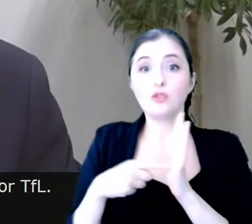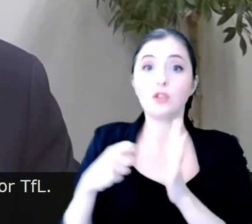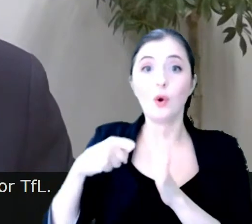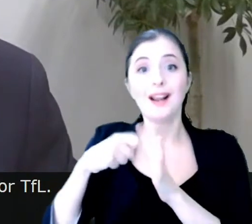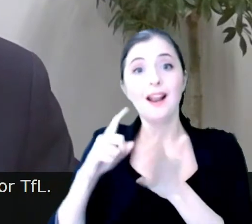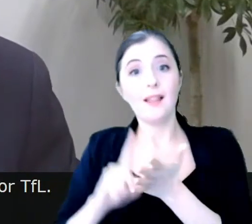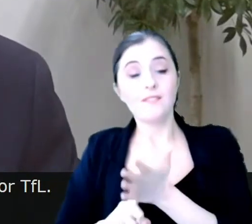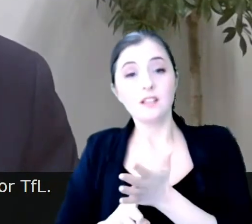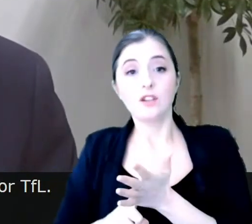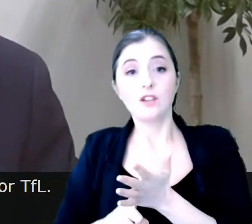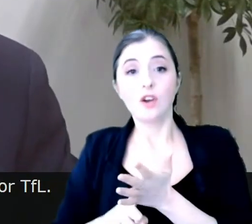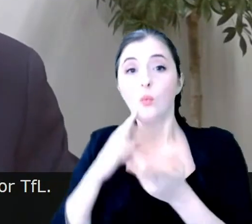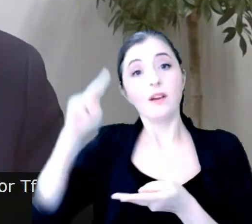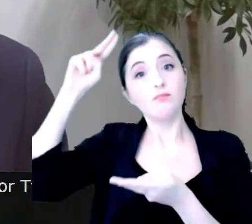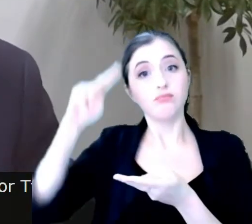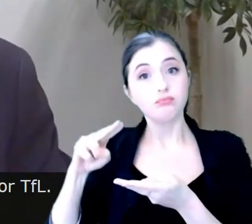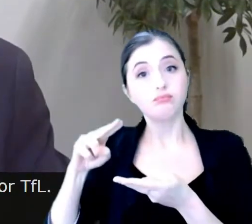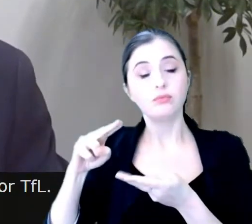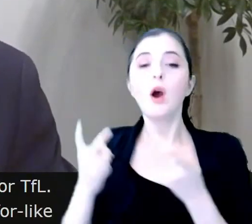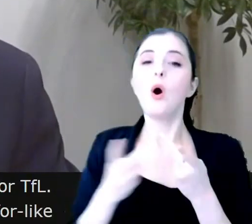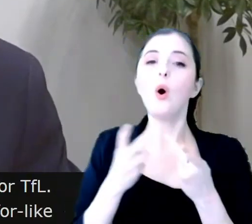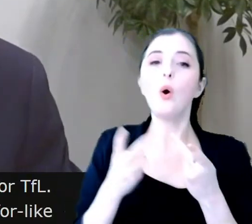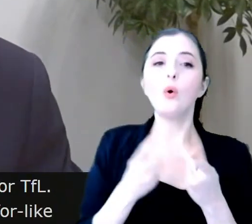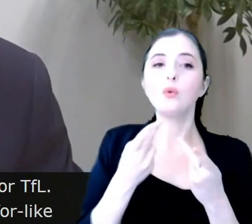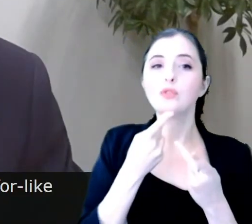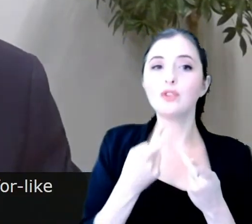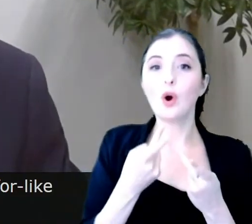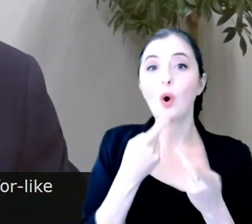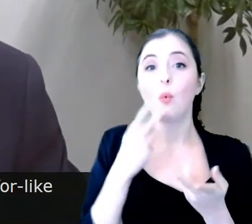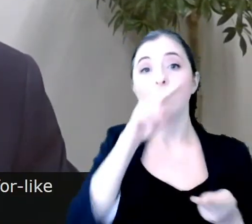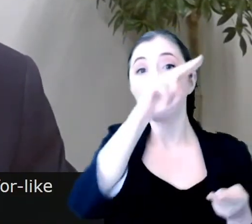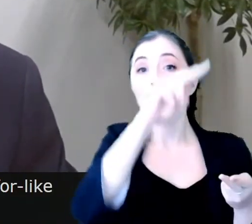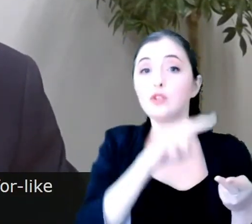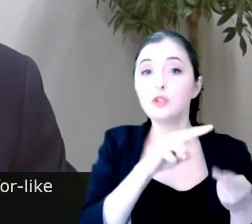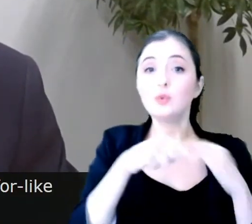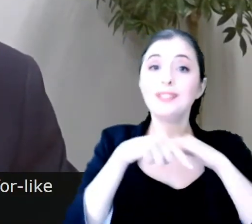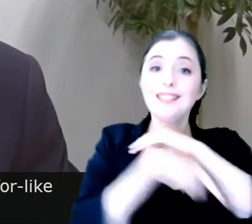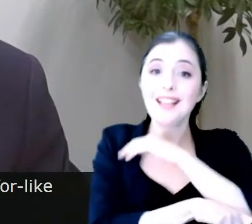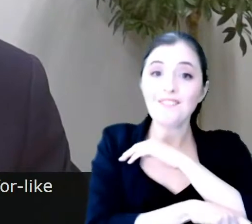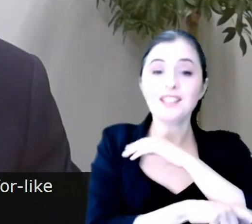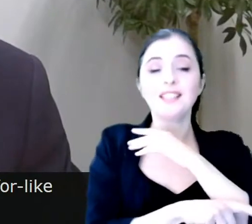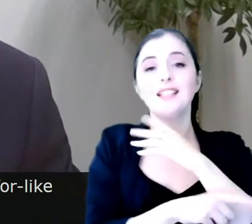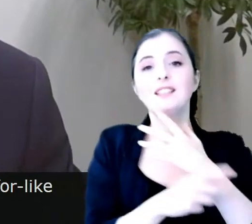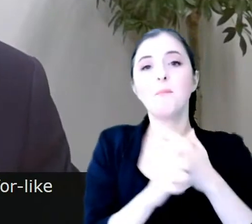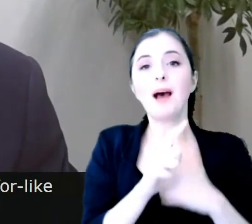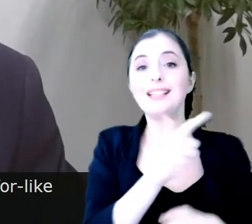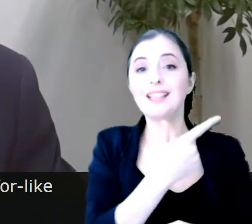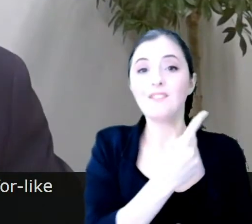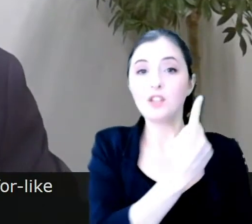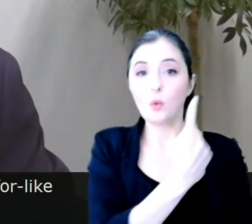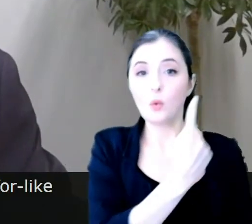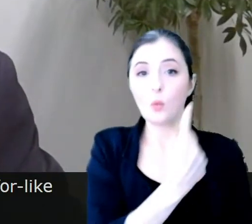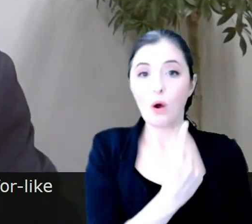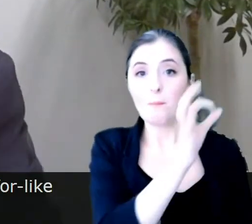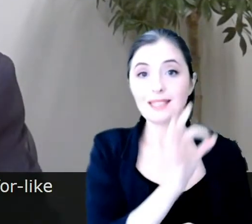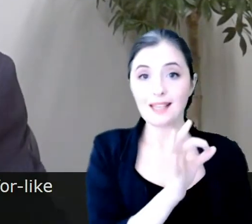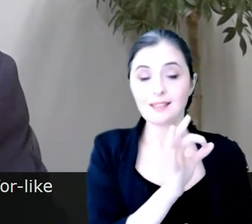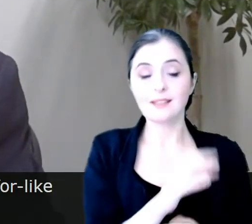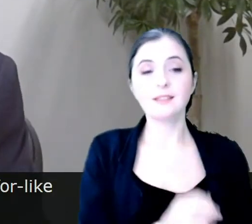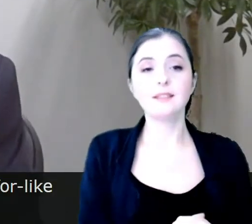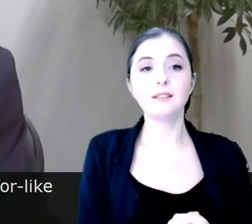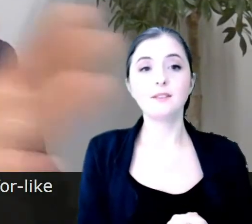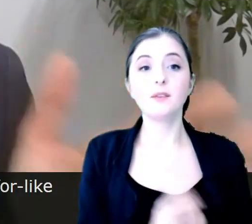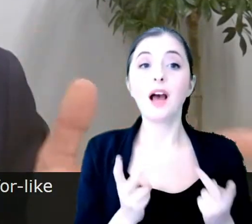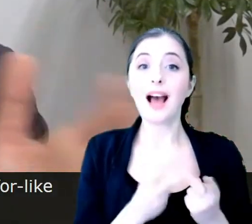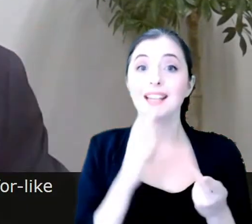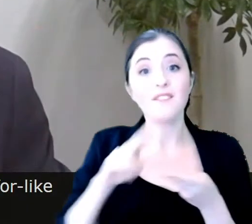to reduce the operating deficit I inherited from the previous guy by more than 71%. And also I managed to increase